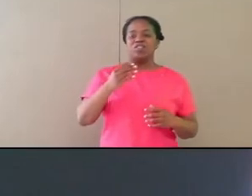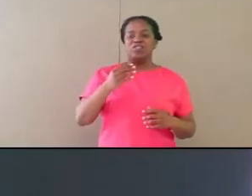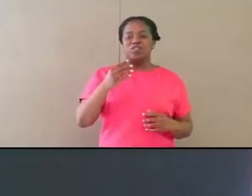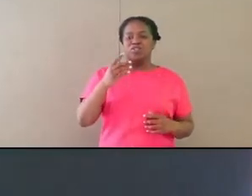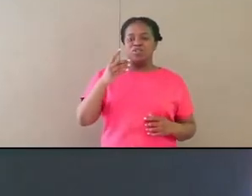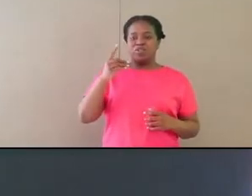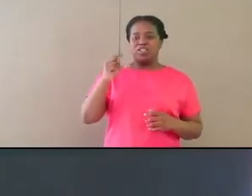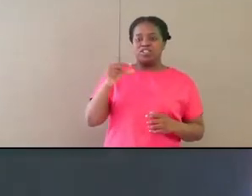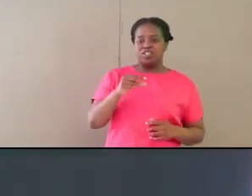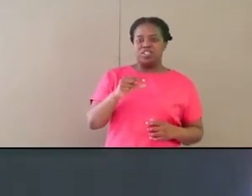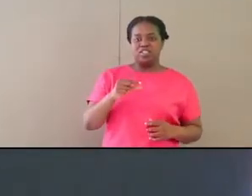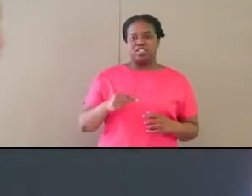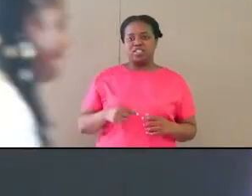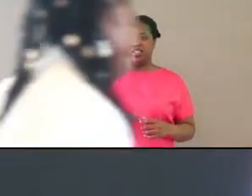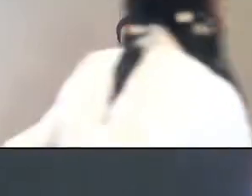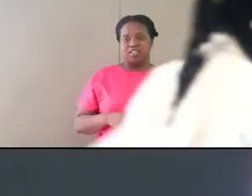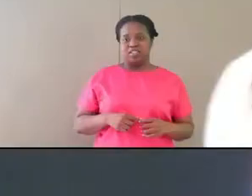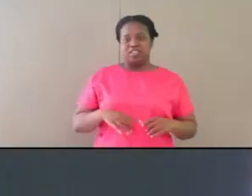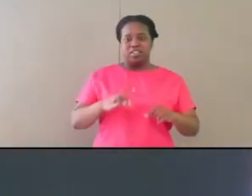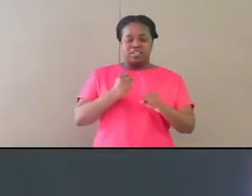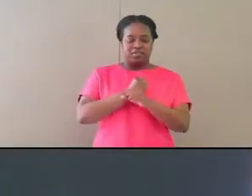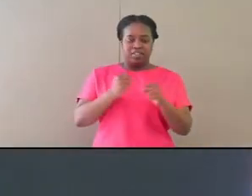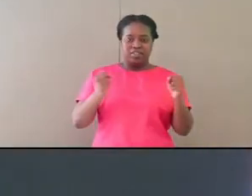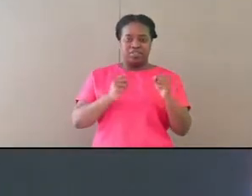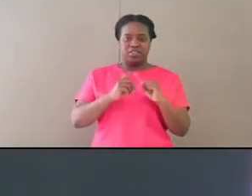Thank you so much. Yes, indeed. I mean,